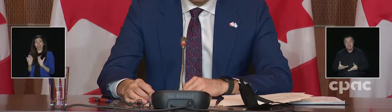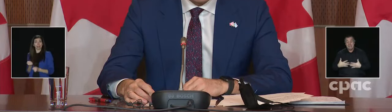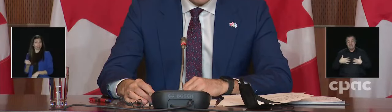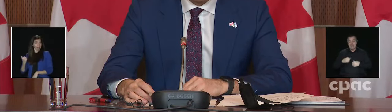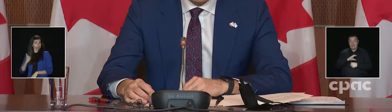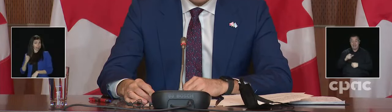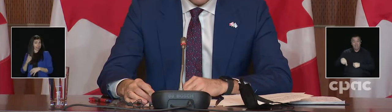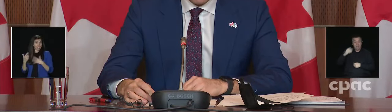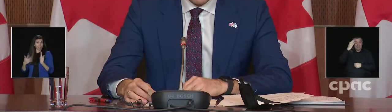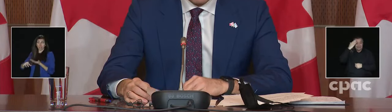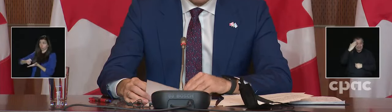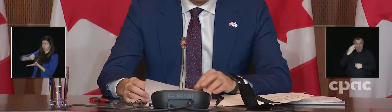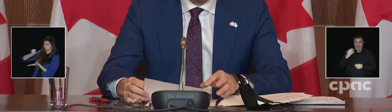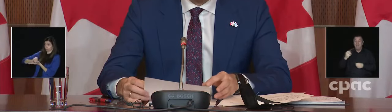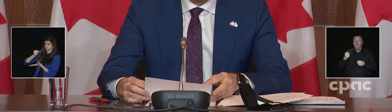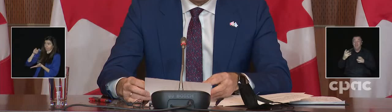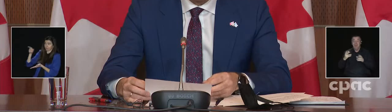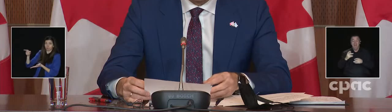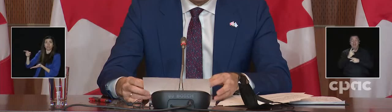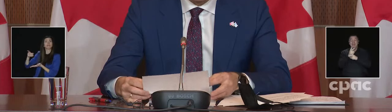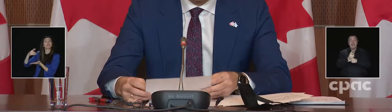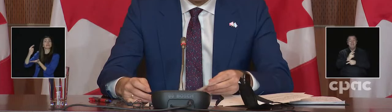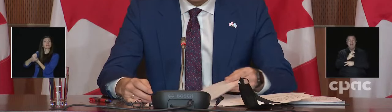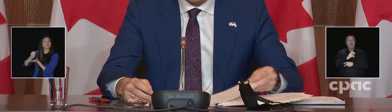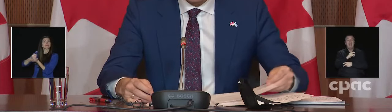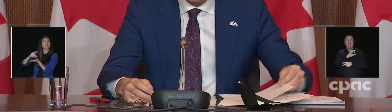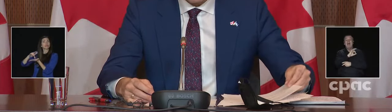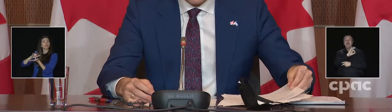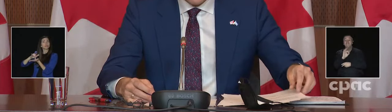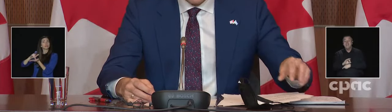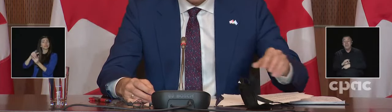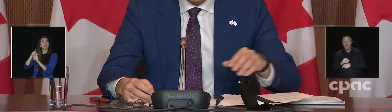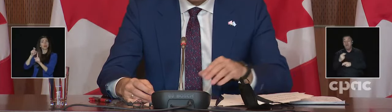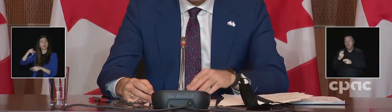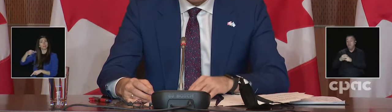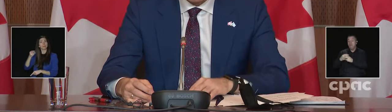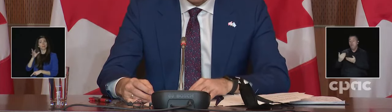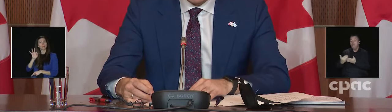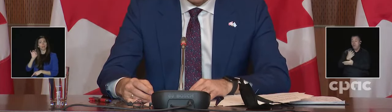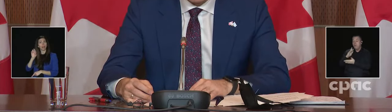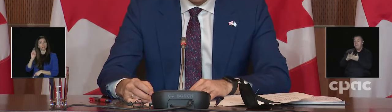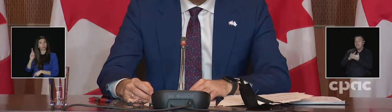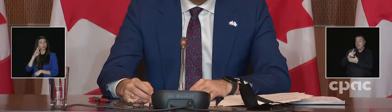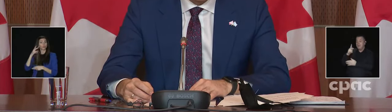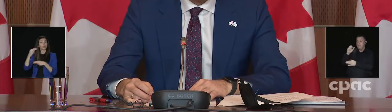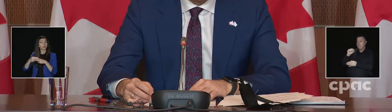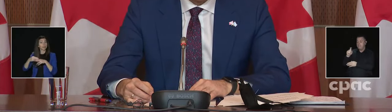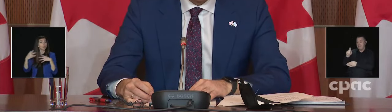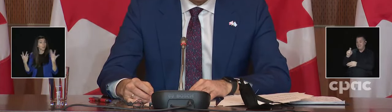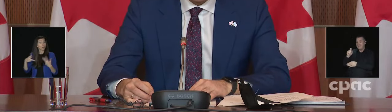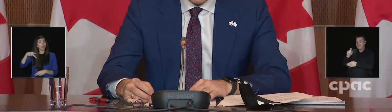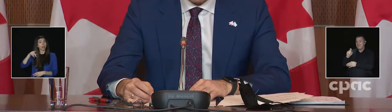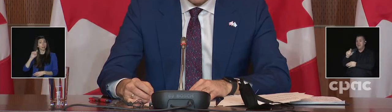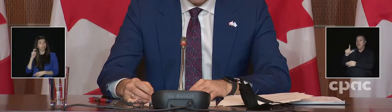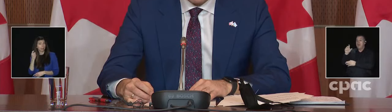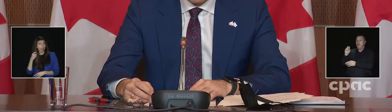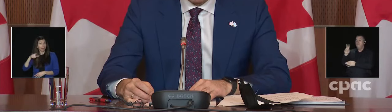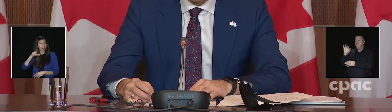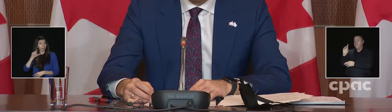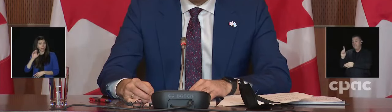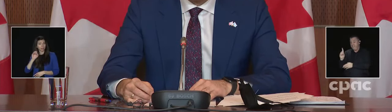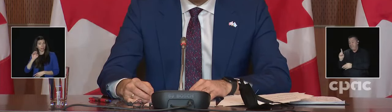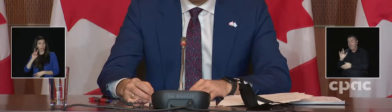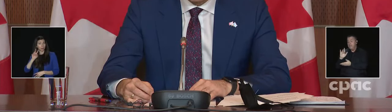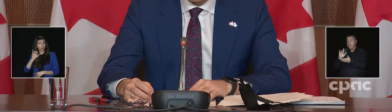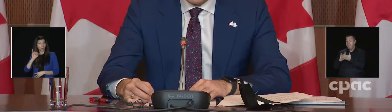treatment, antiviral treatment, Paxlovid. This prescription drug, which can be taken at home,